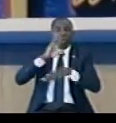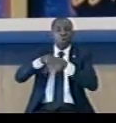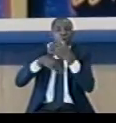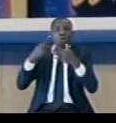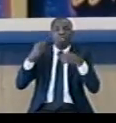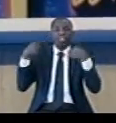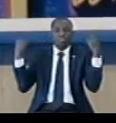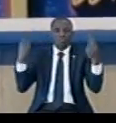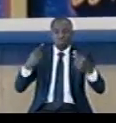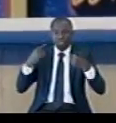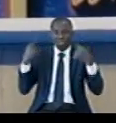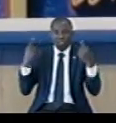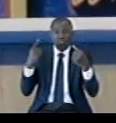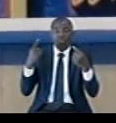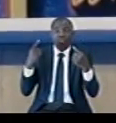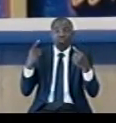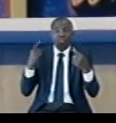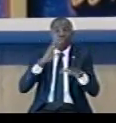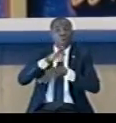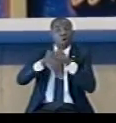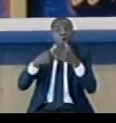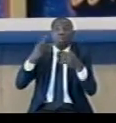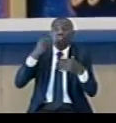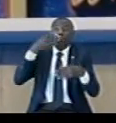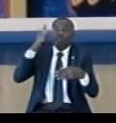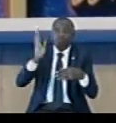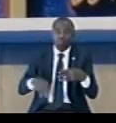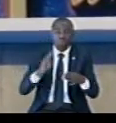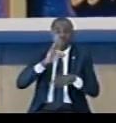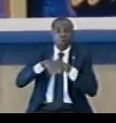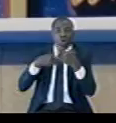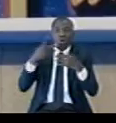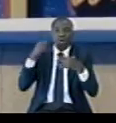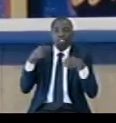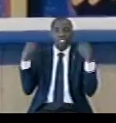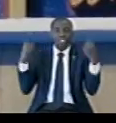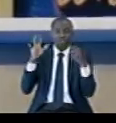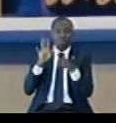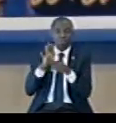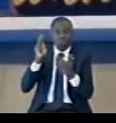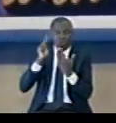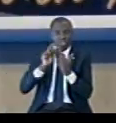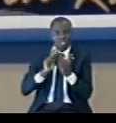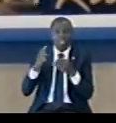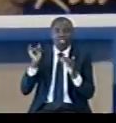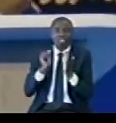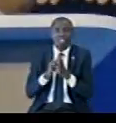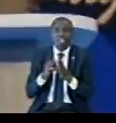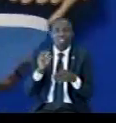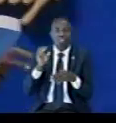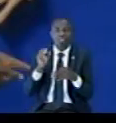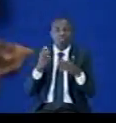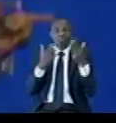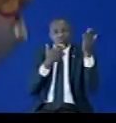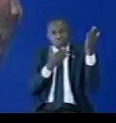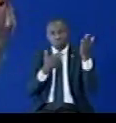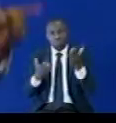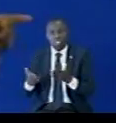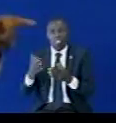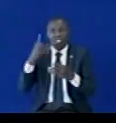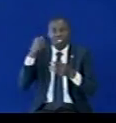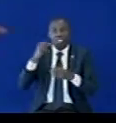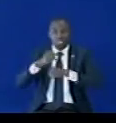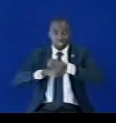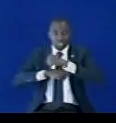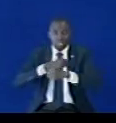iniquities, all the evil, all the sinfulness that caused the suffering